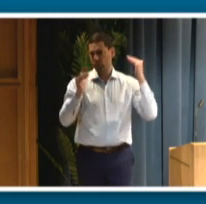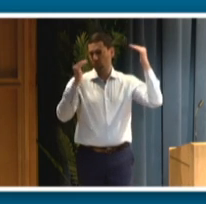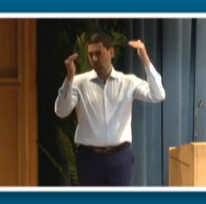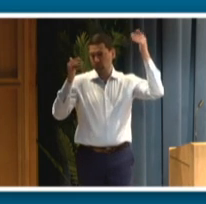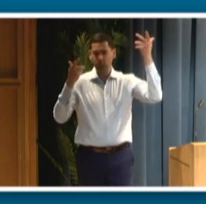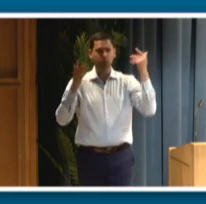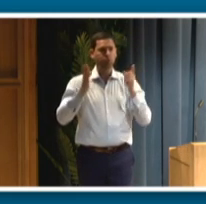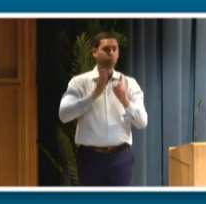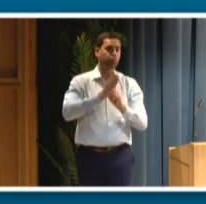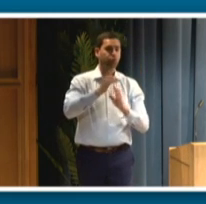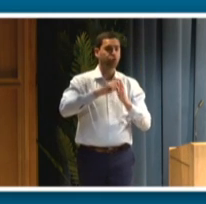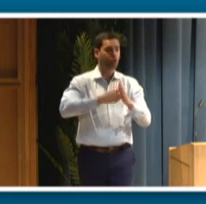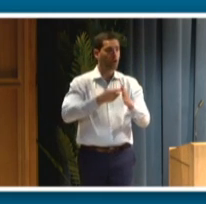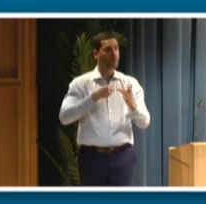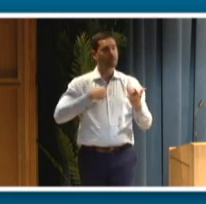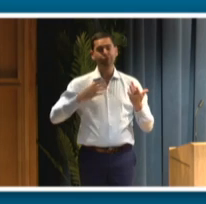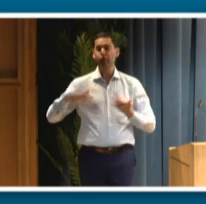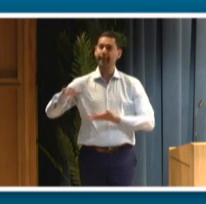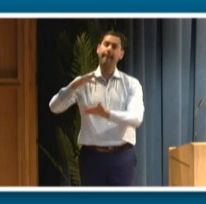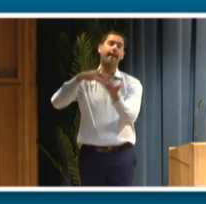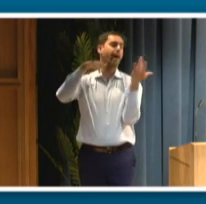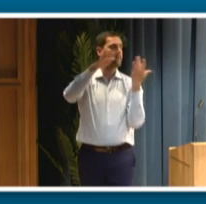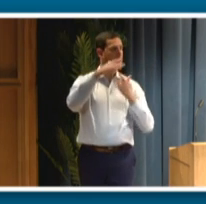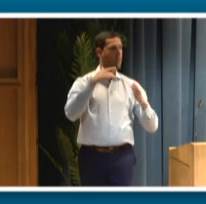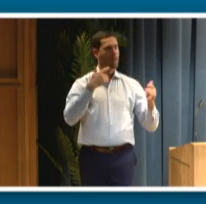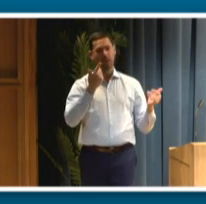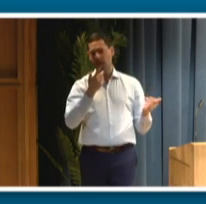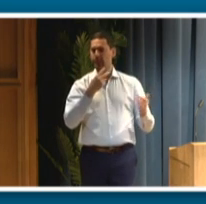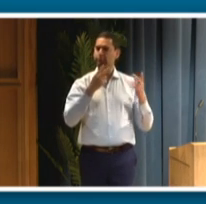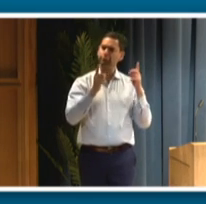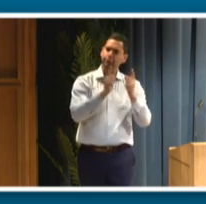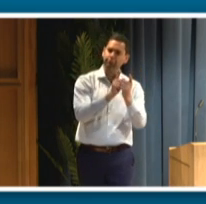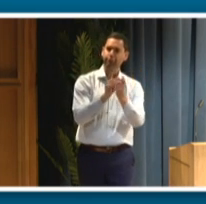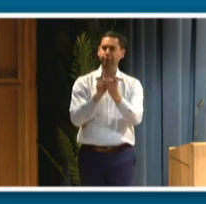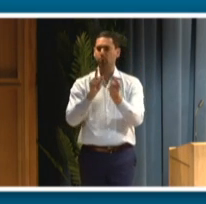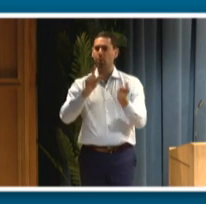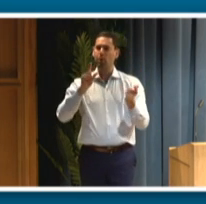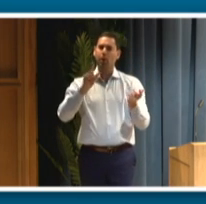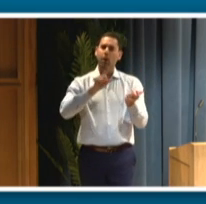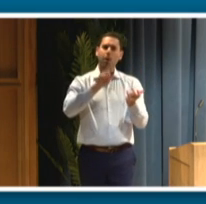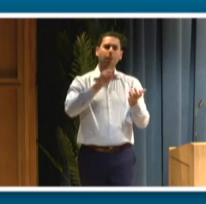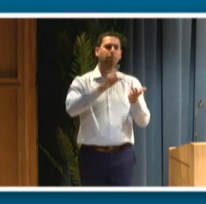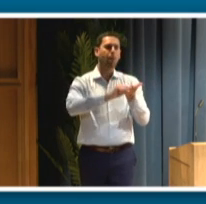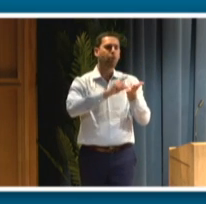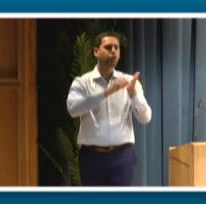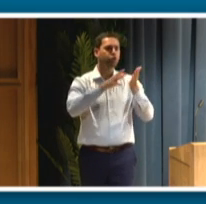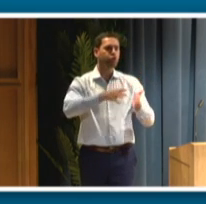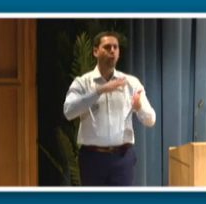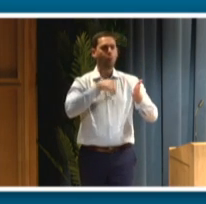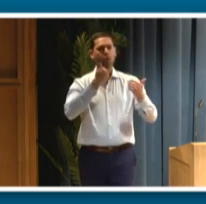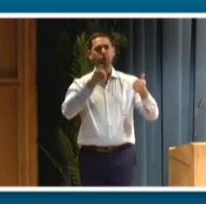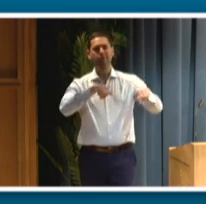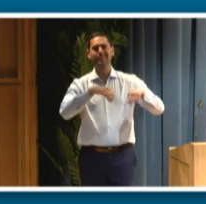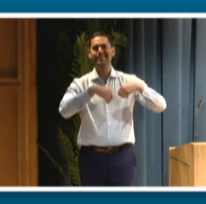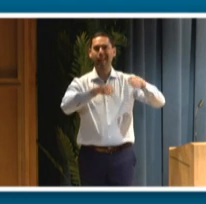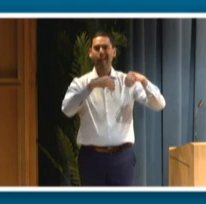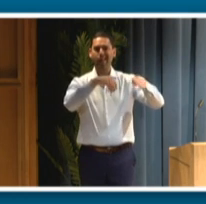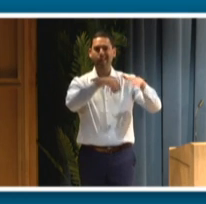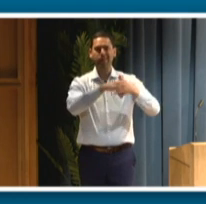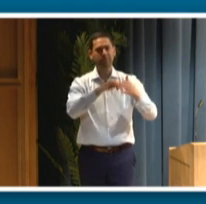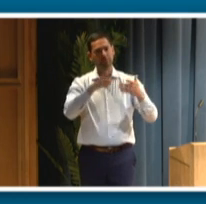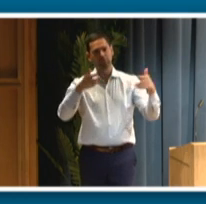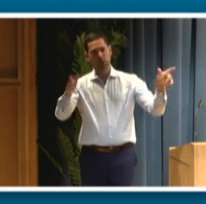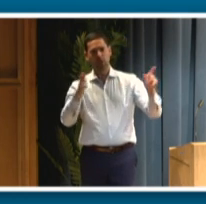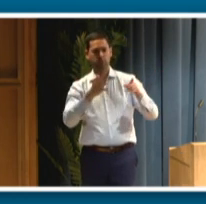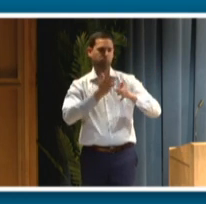start traveling around and you realize, like, publishers are going to sort of try to figure out how to situate you in the biggest market, right? Because you got to